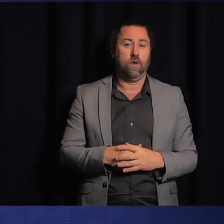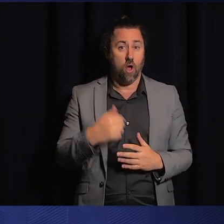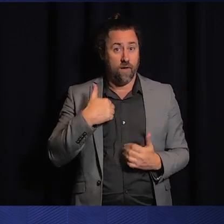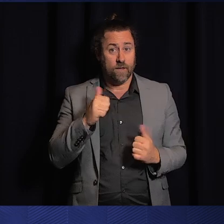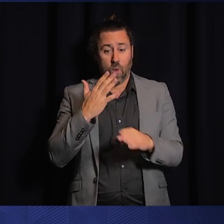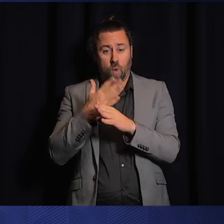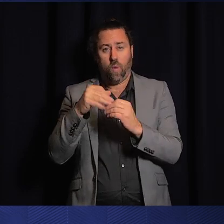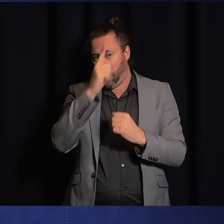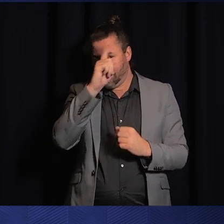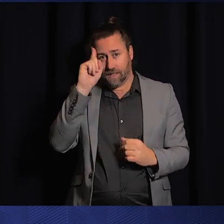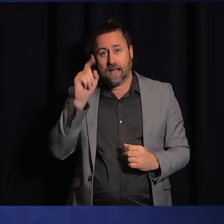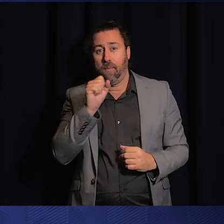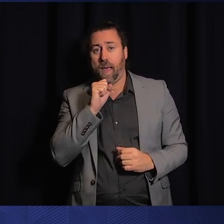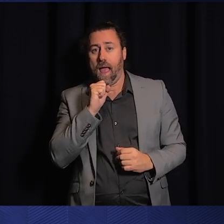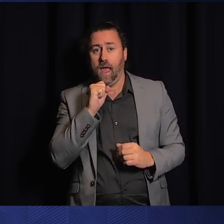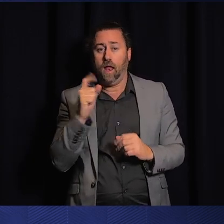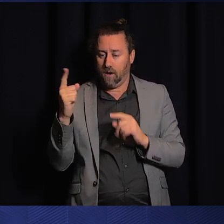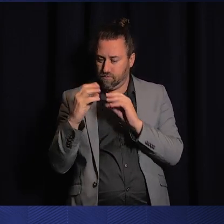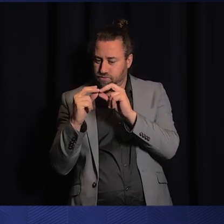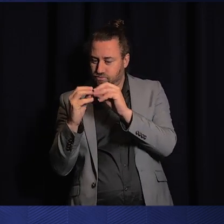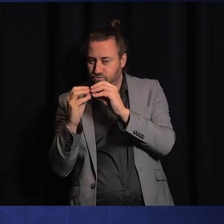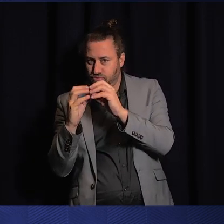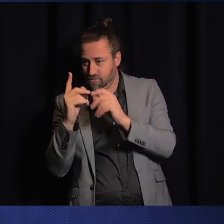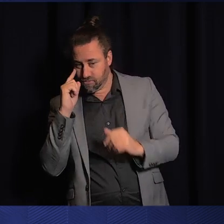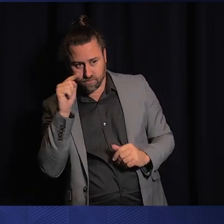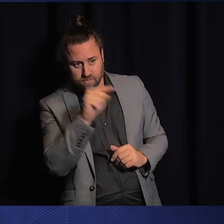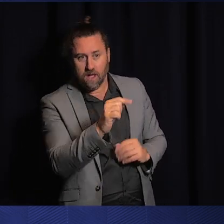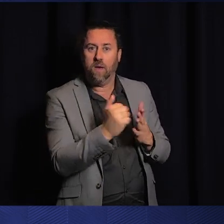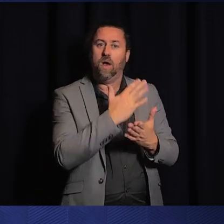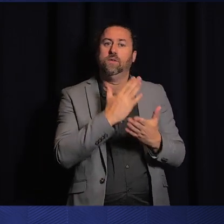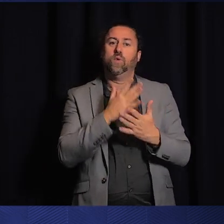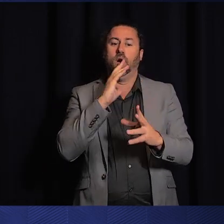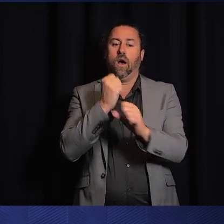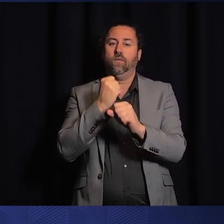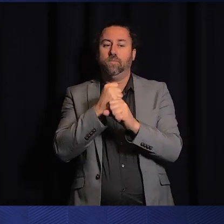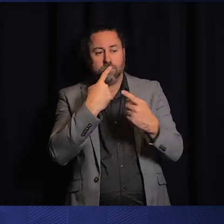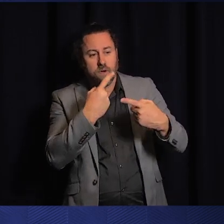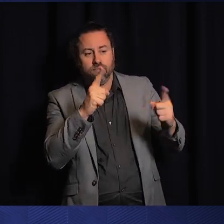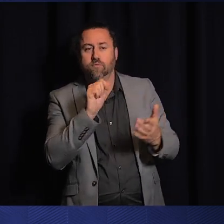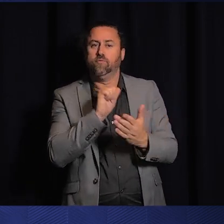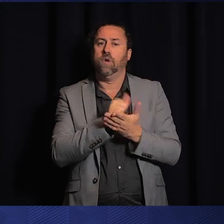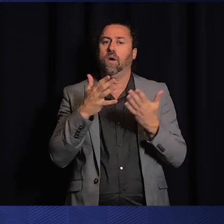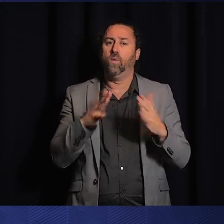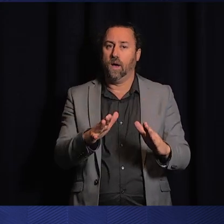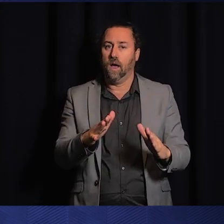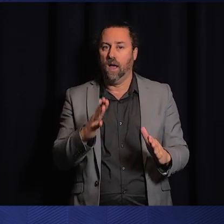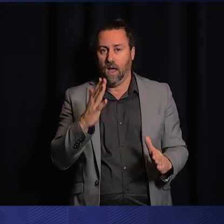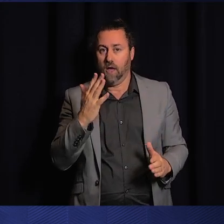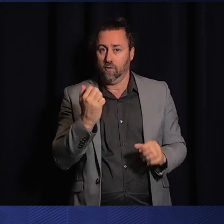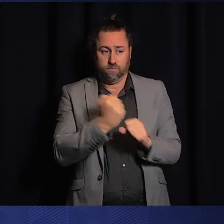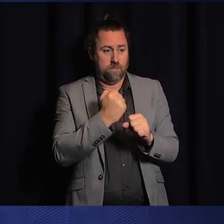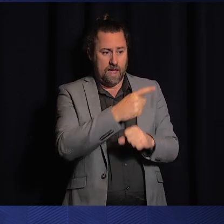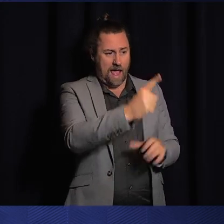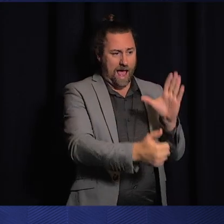right to adequate housing in issuing particular communications looking at evictions